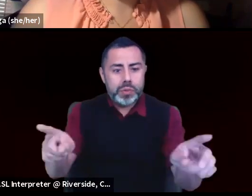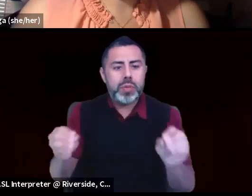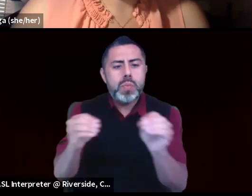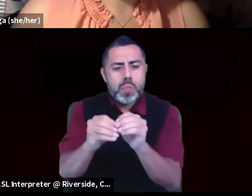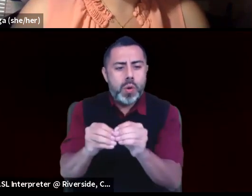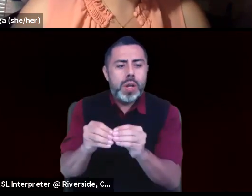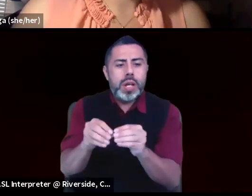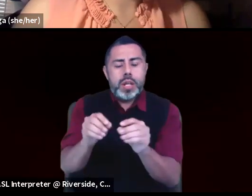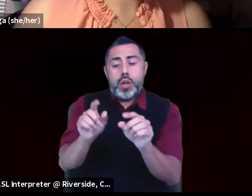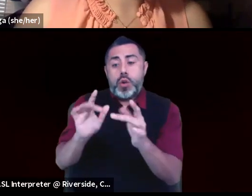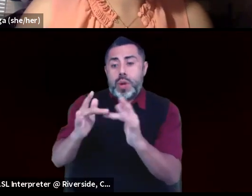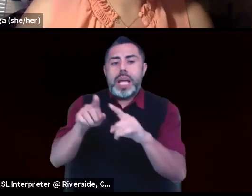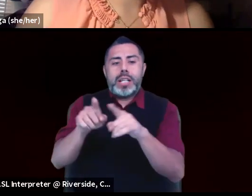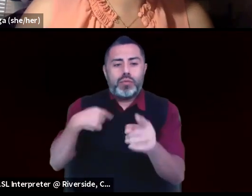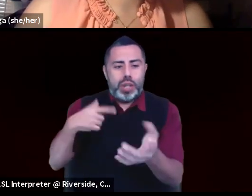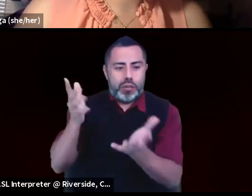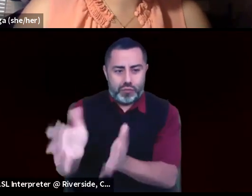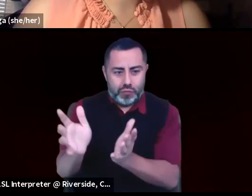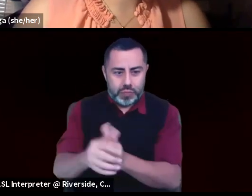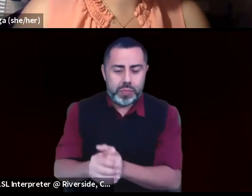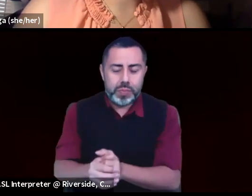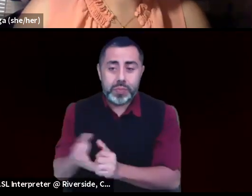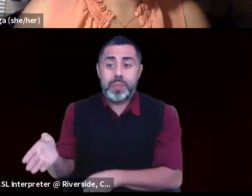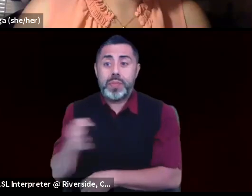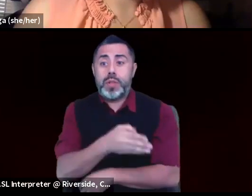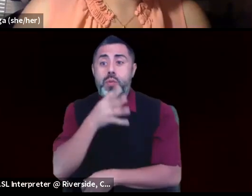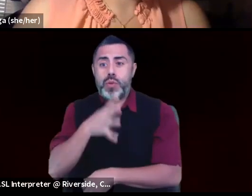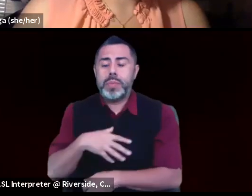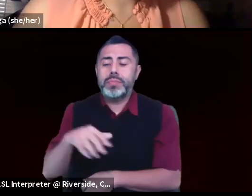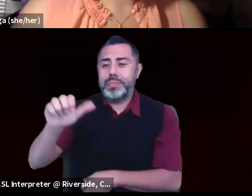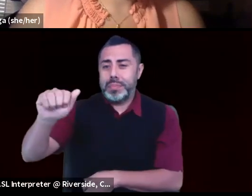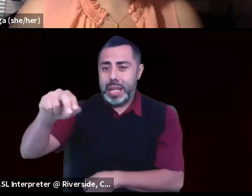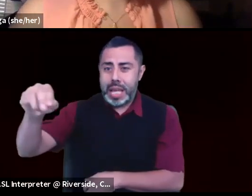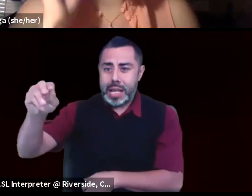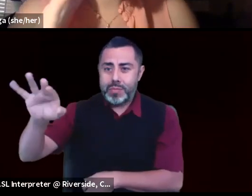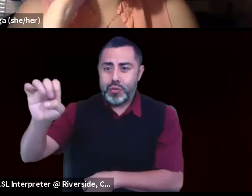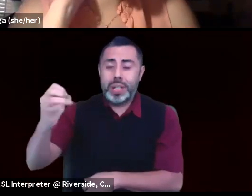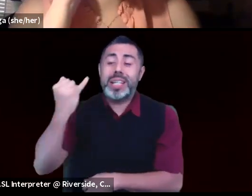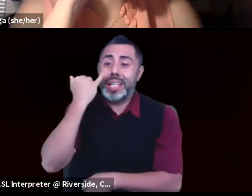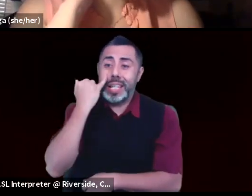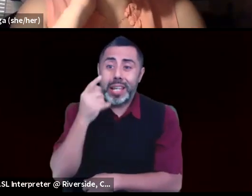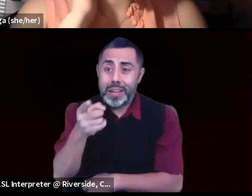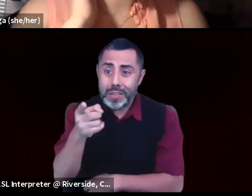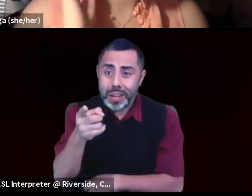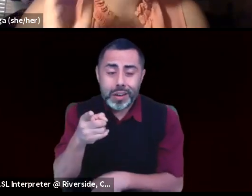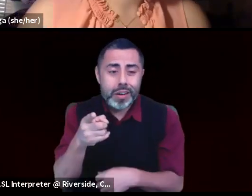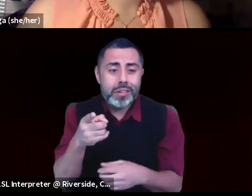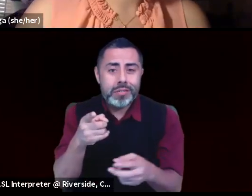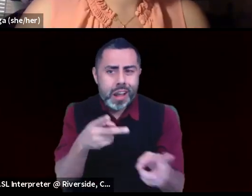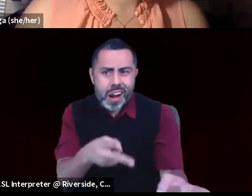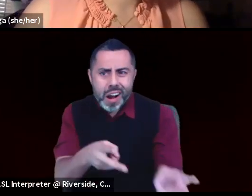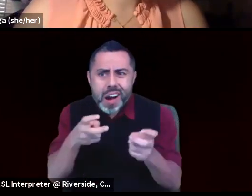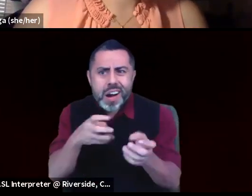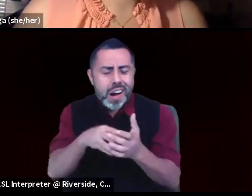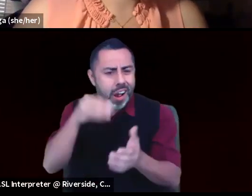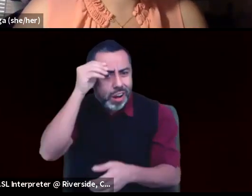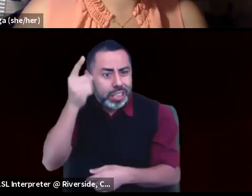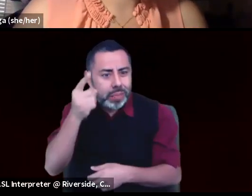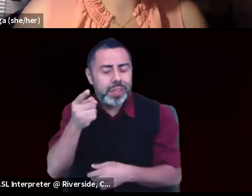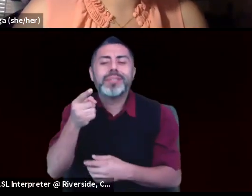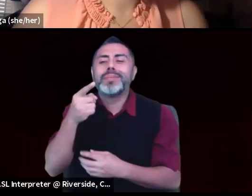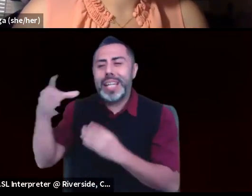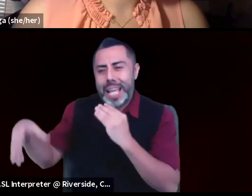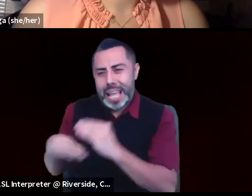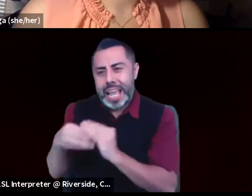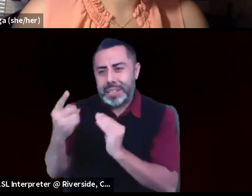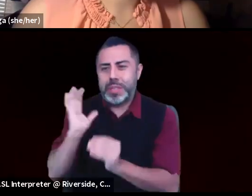So if you get something out of today's conversation, add it to our tithe and we'll send it on to AICH.